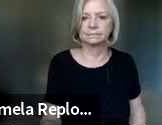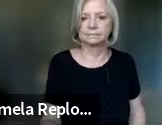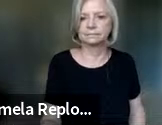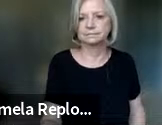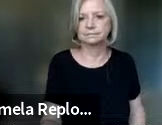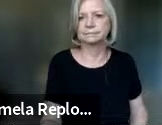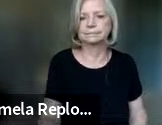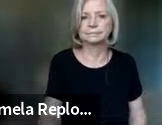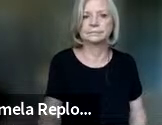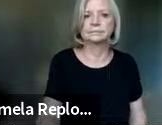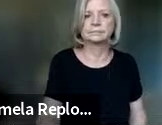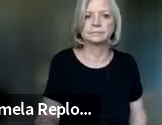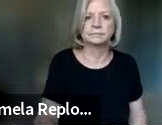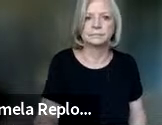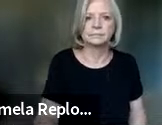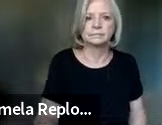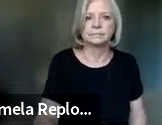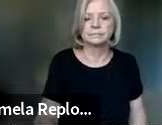sorry.